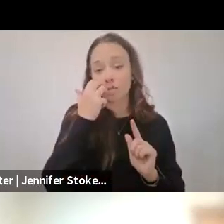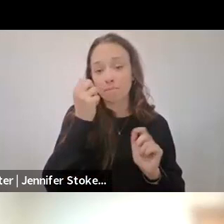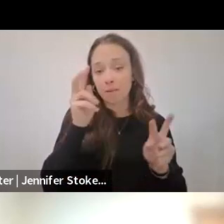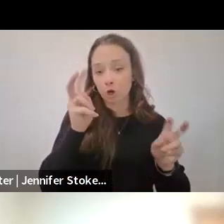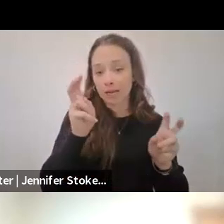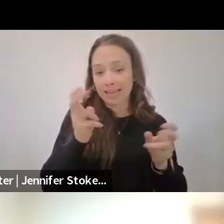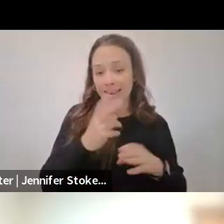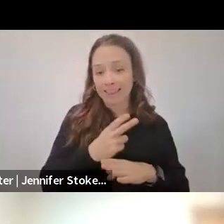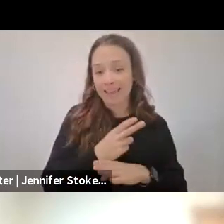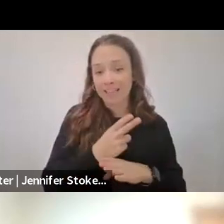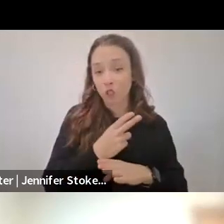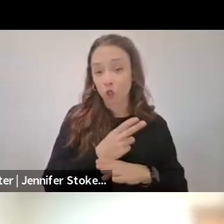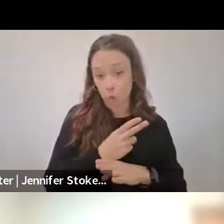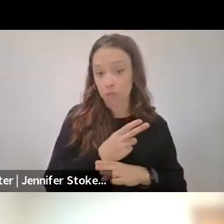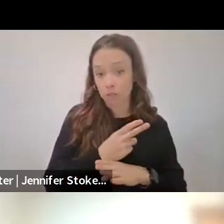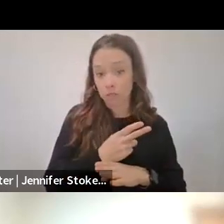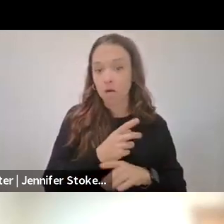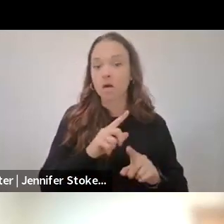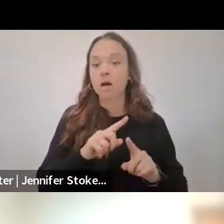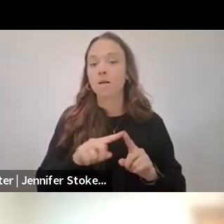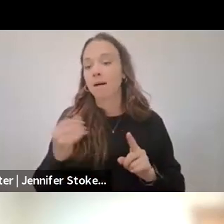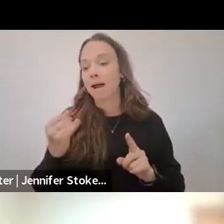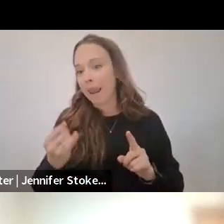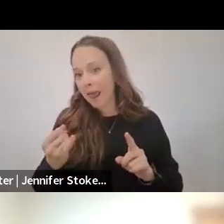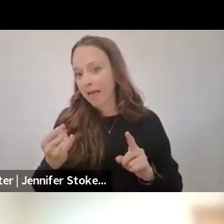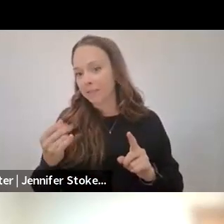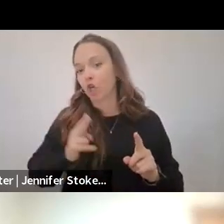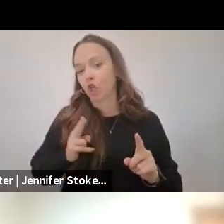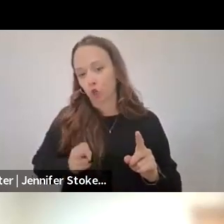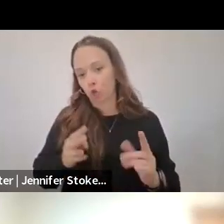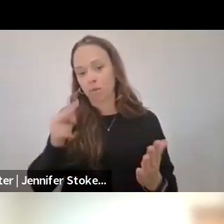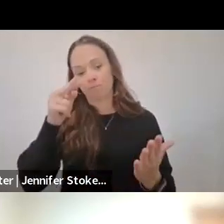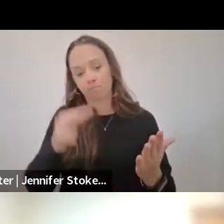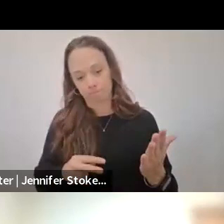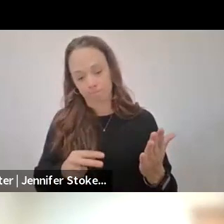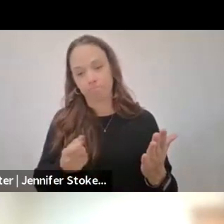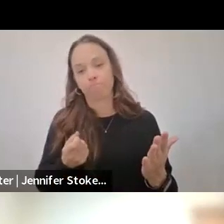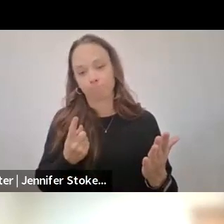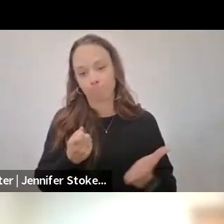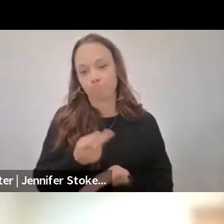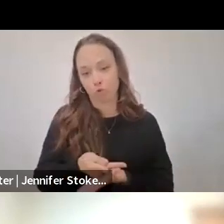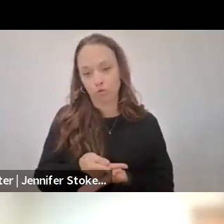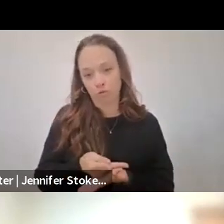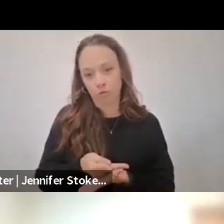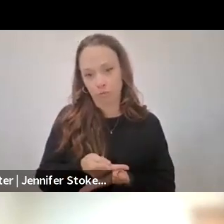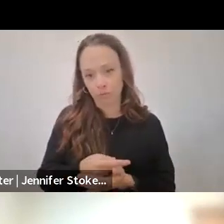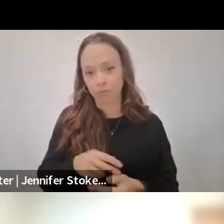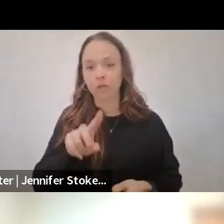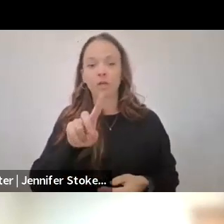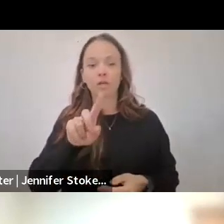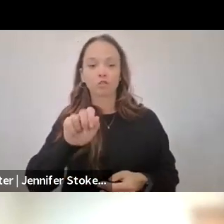a human editor looking at documents. As Darcy initially said, very